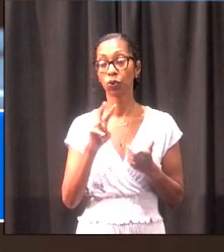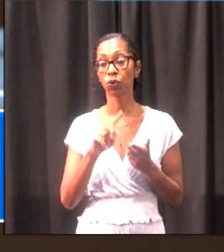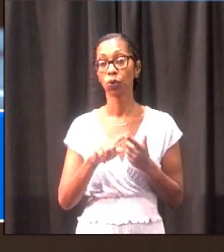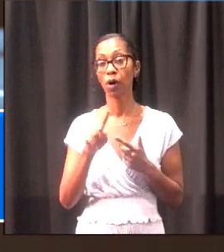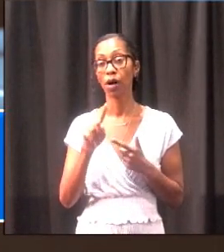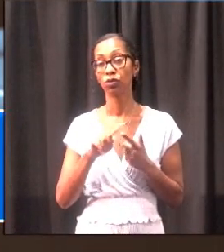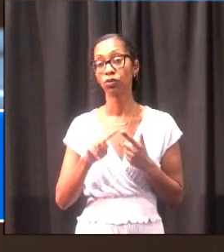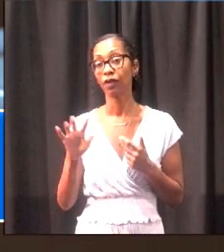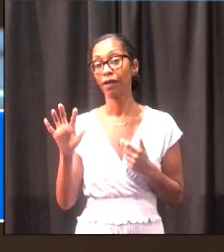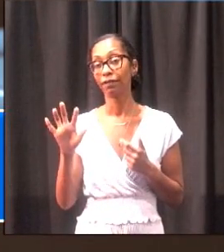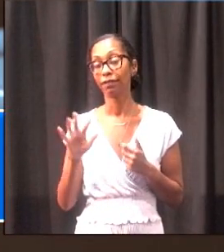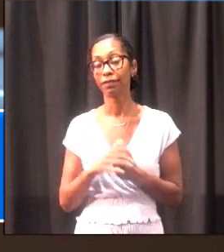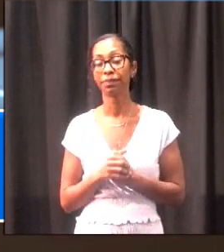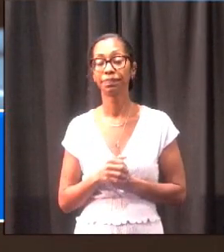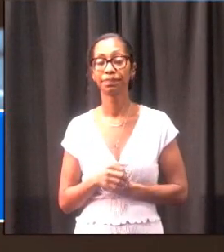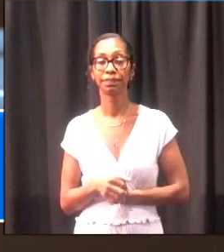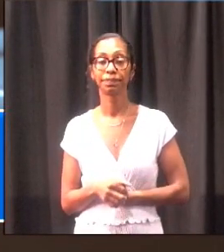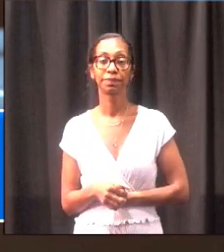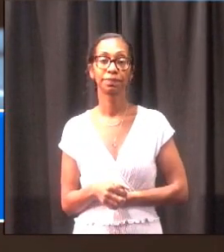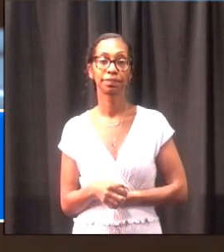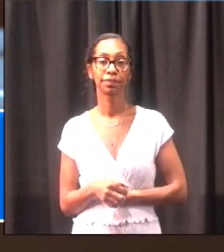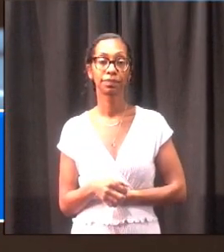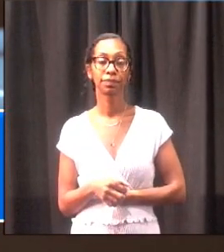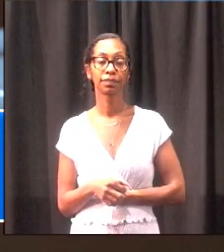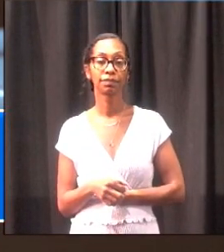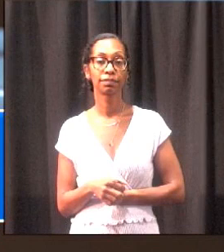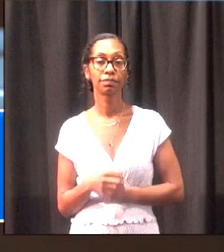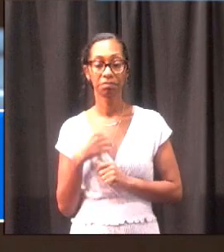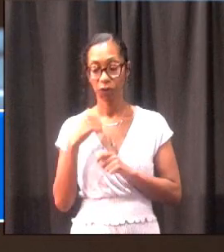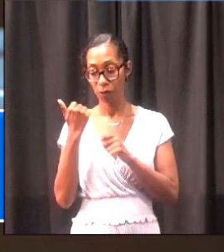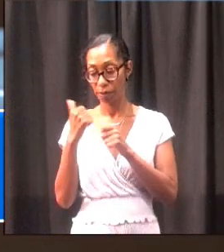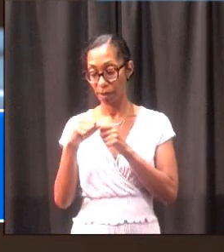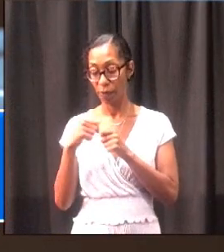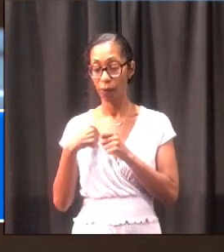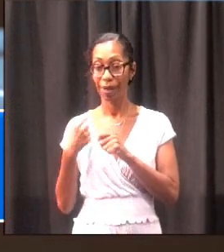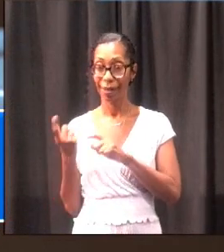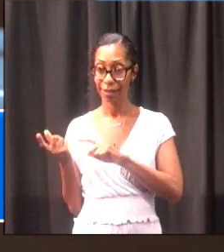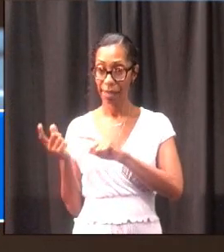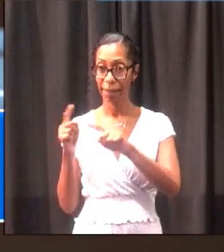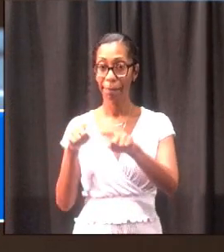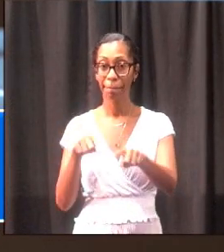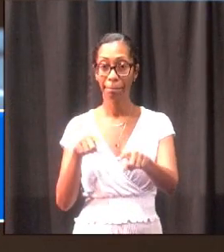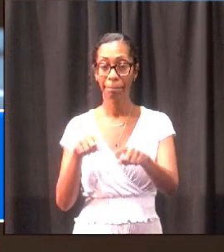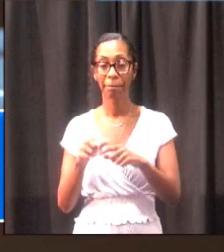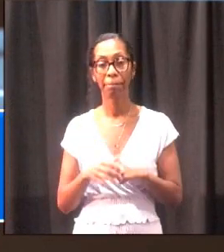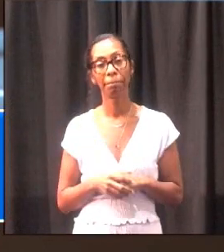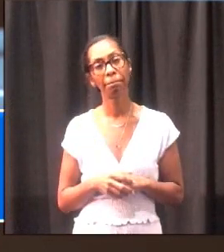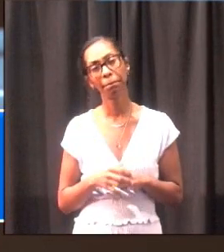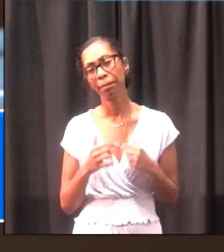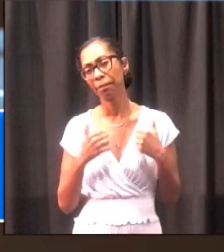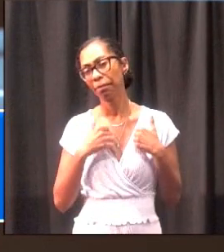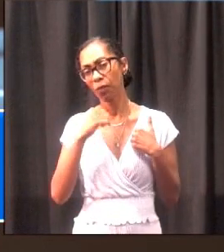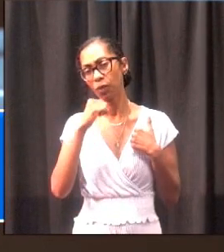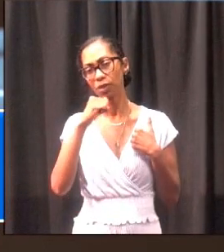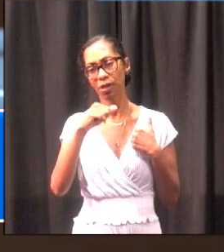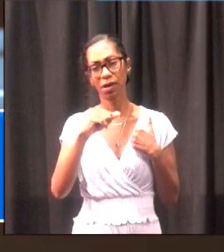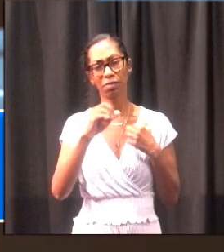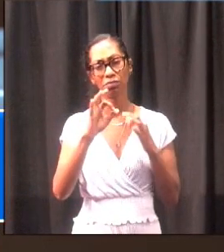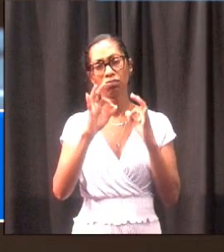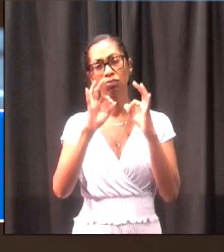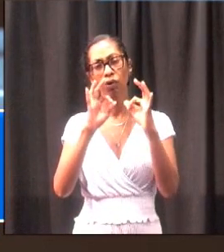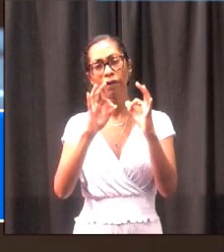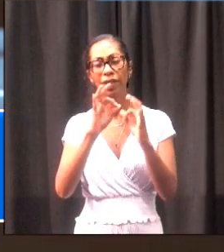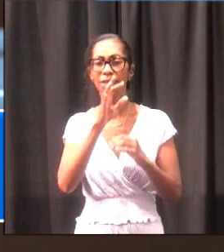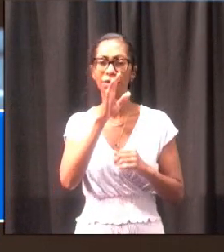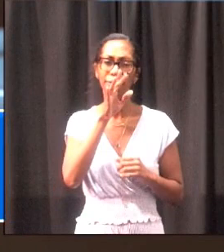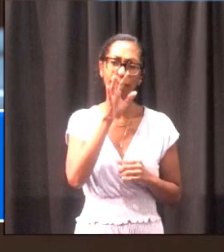says, "And I, brethren, when I came to you, I did not come with excellence of speech or of